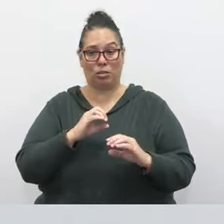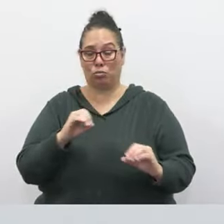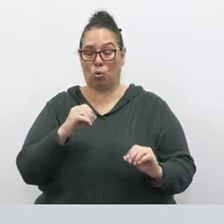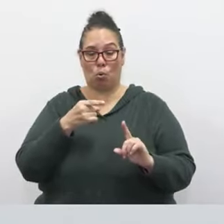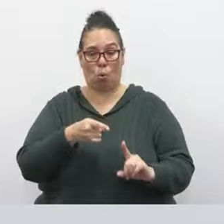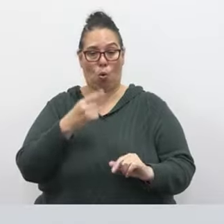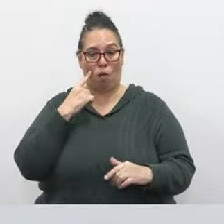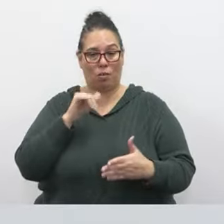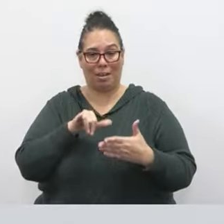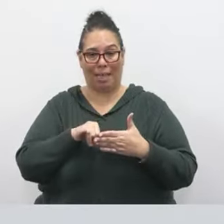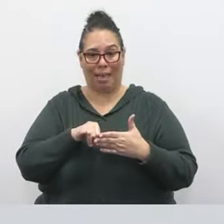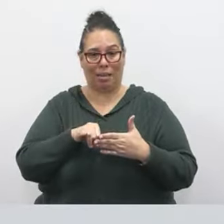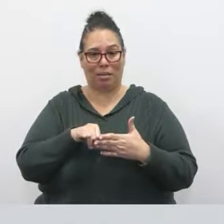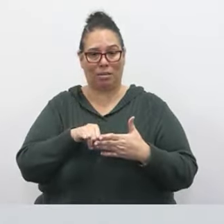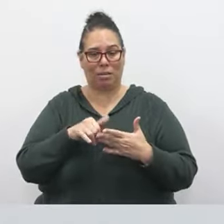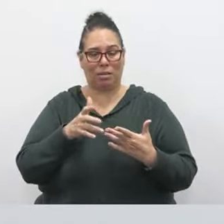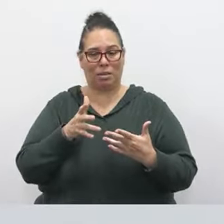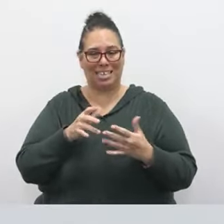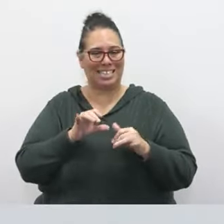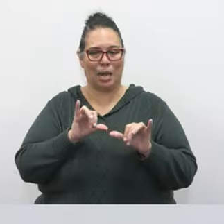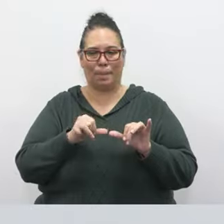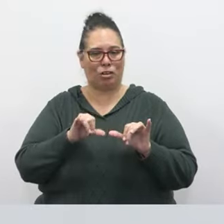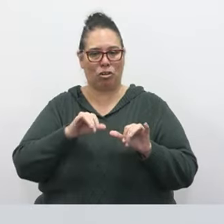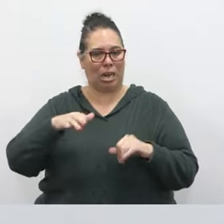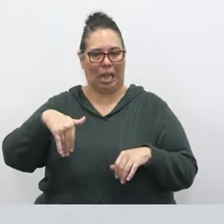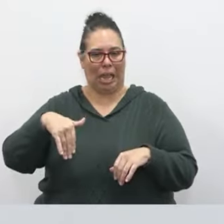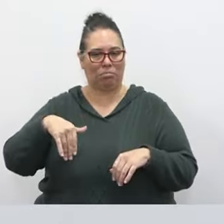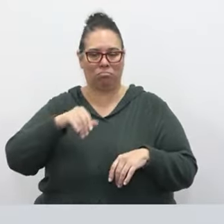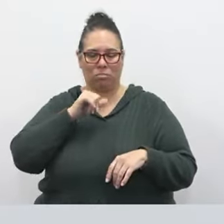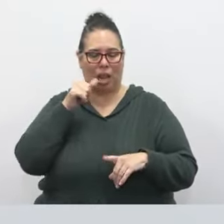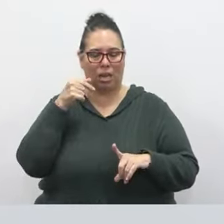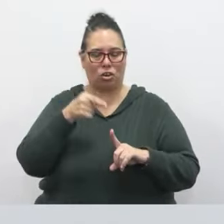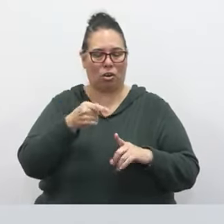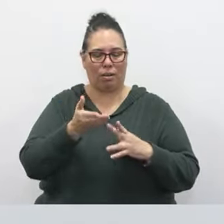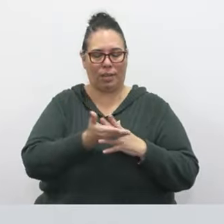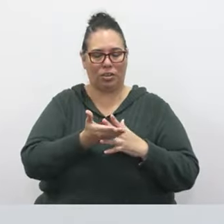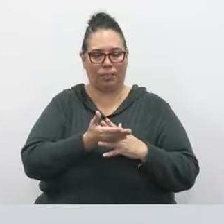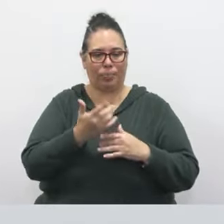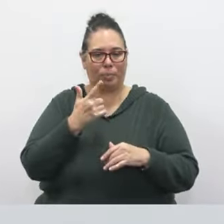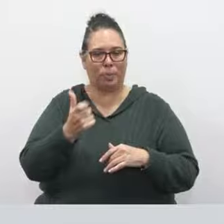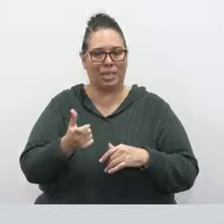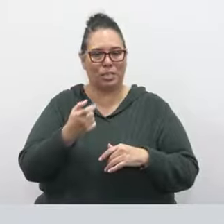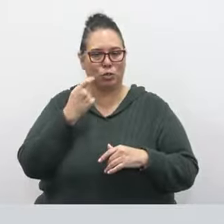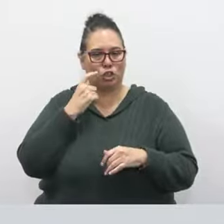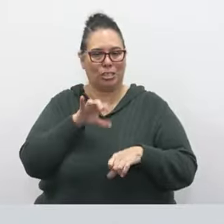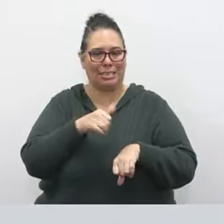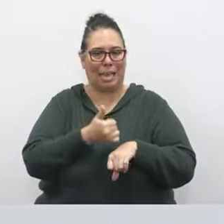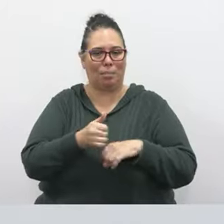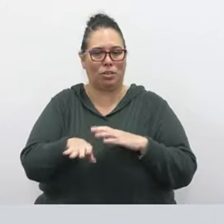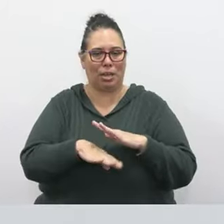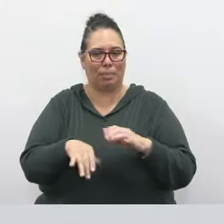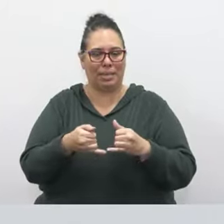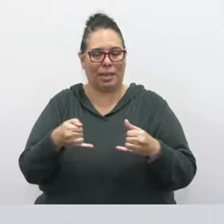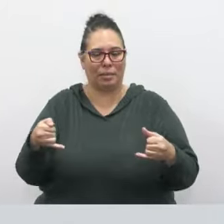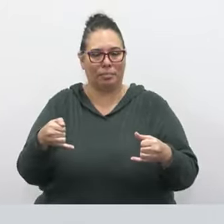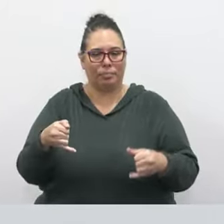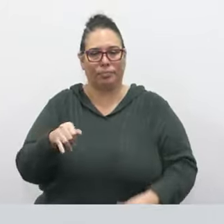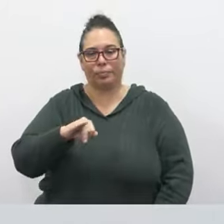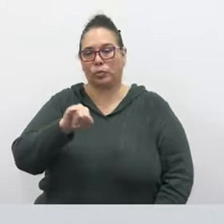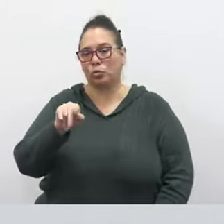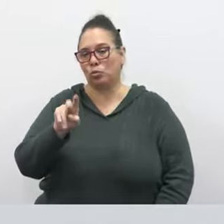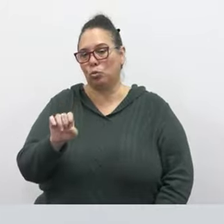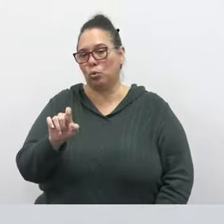this interim. There isn't a metric yet or a target for the interim goal because we are just now establishing the baseline. So in June